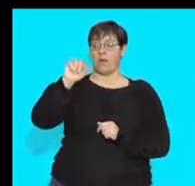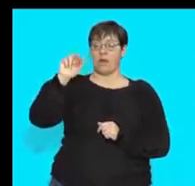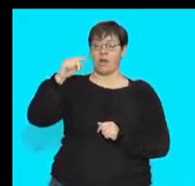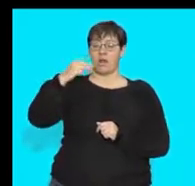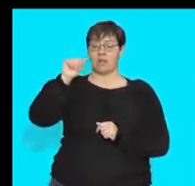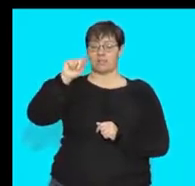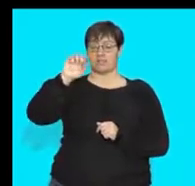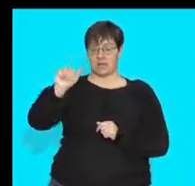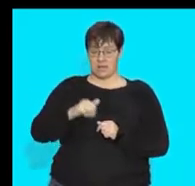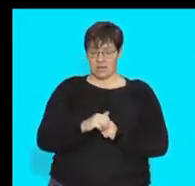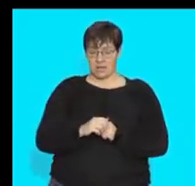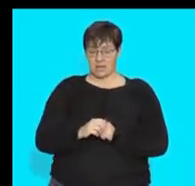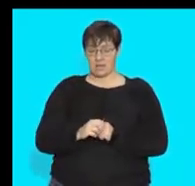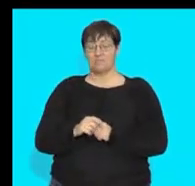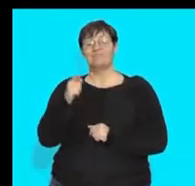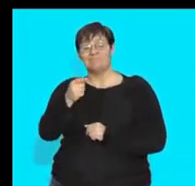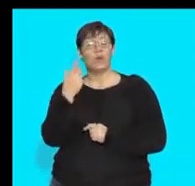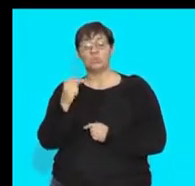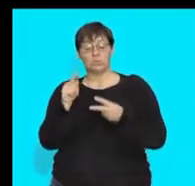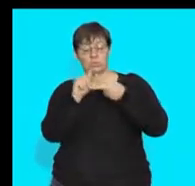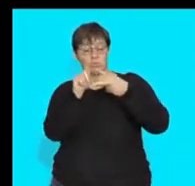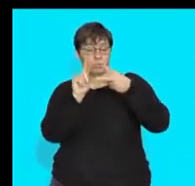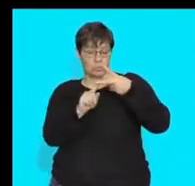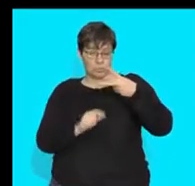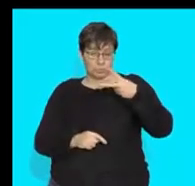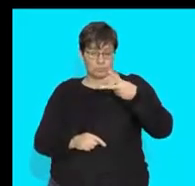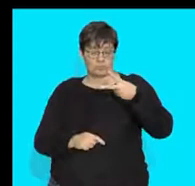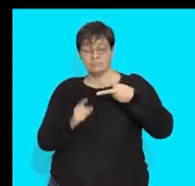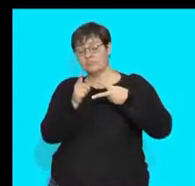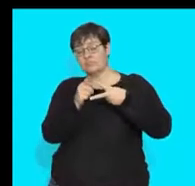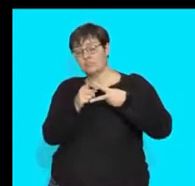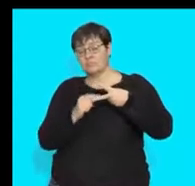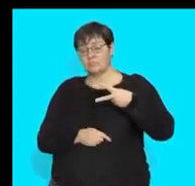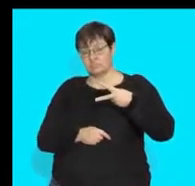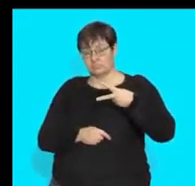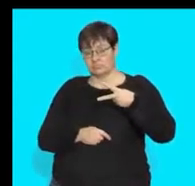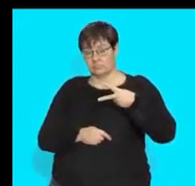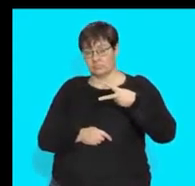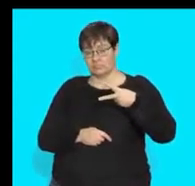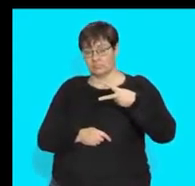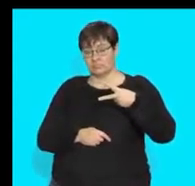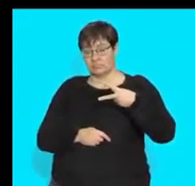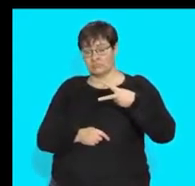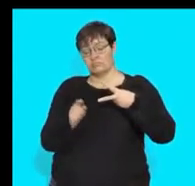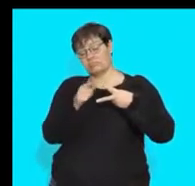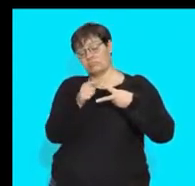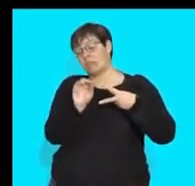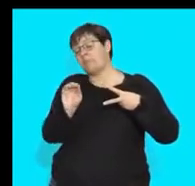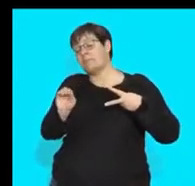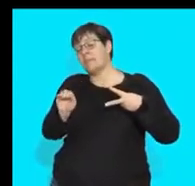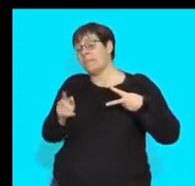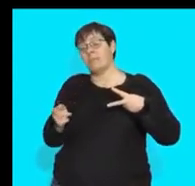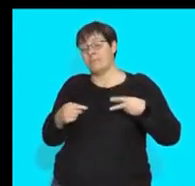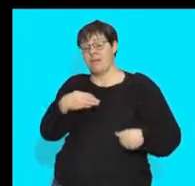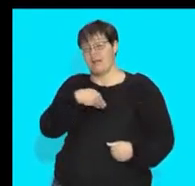the medulla oblongata is going to do is it's going to trigger two sets of organs. Number one, the heart,